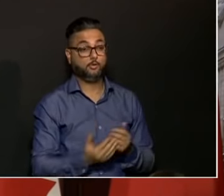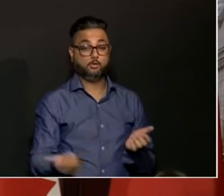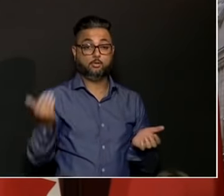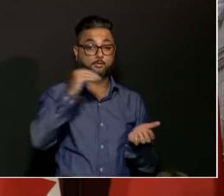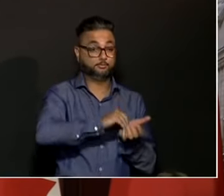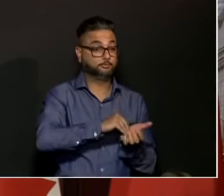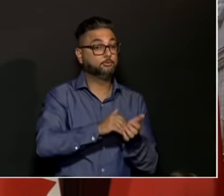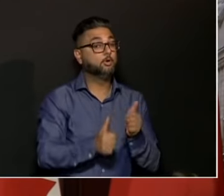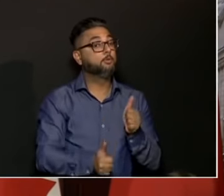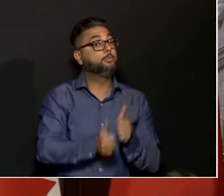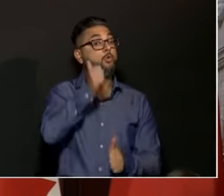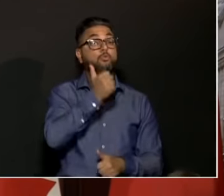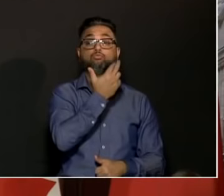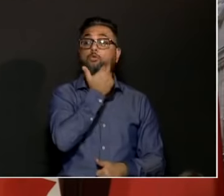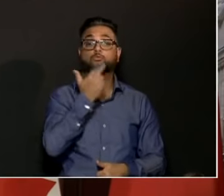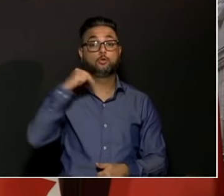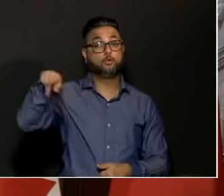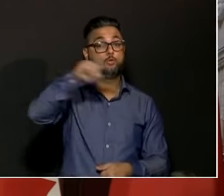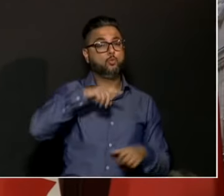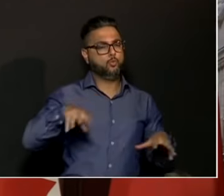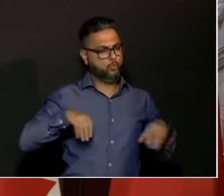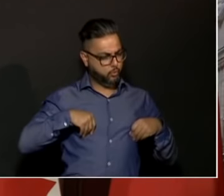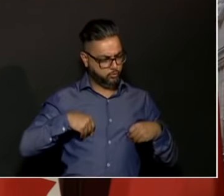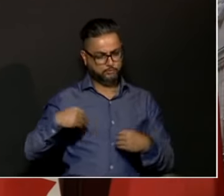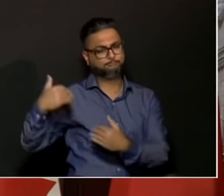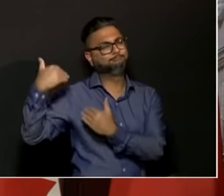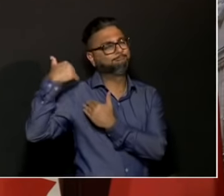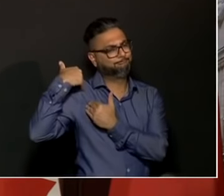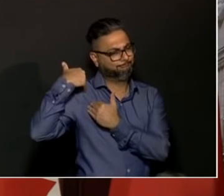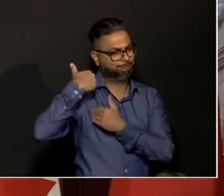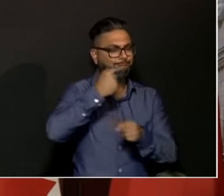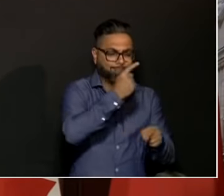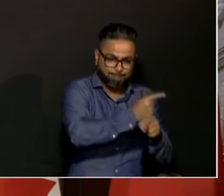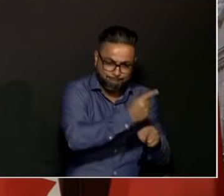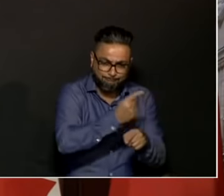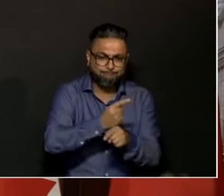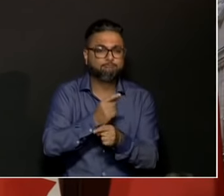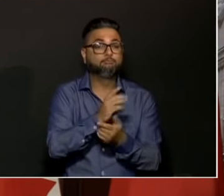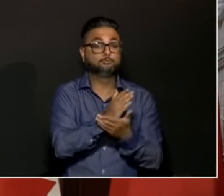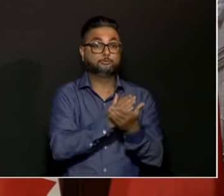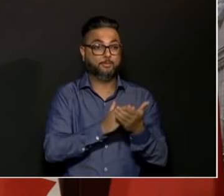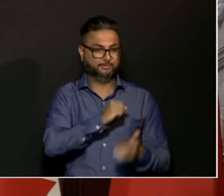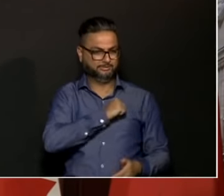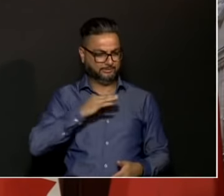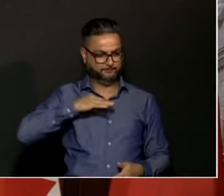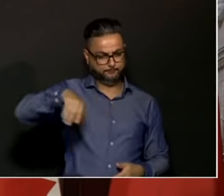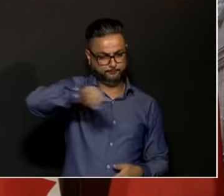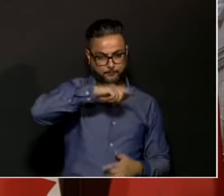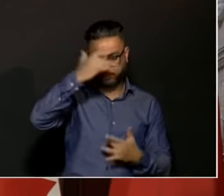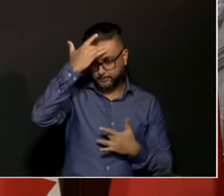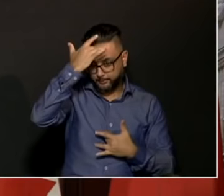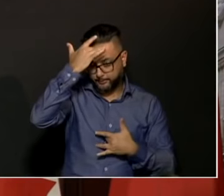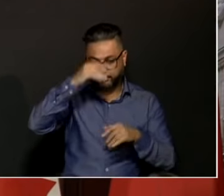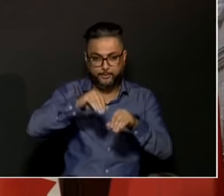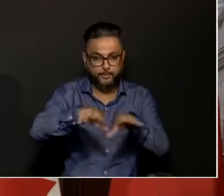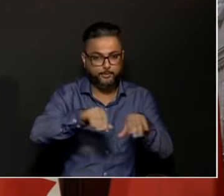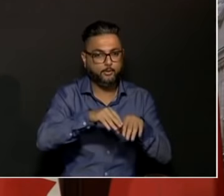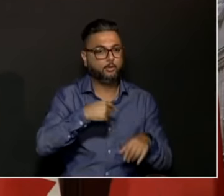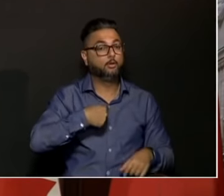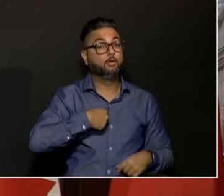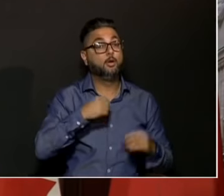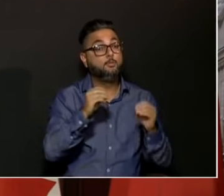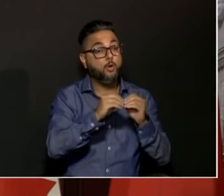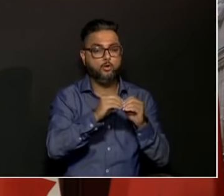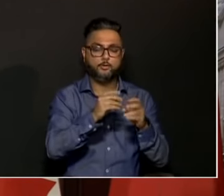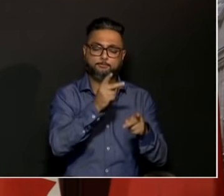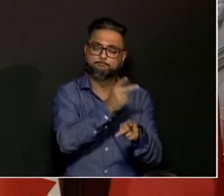owners, they have been responsible. There has been outbreaks with staff members and that. It's precautionary. We have to be careful, and I don't think